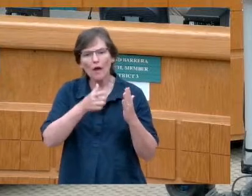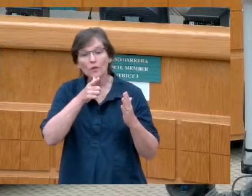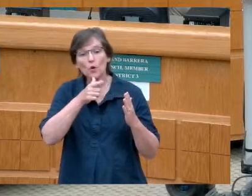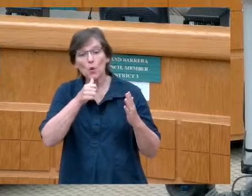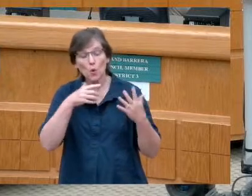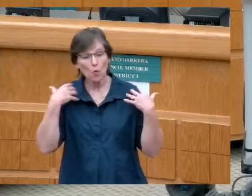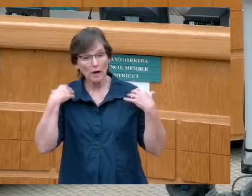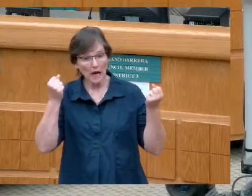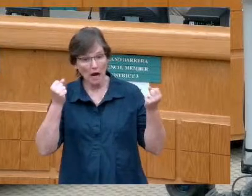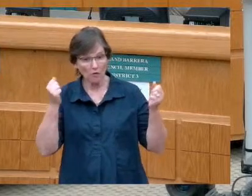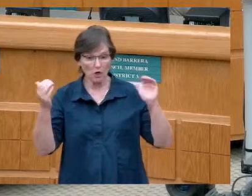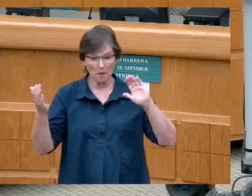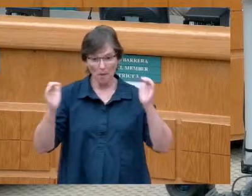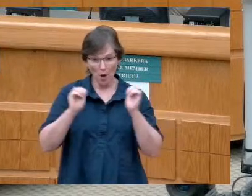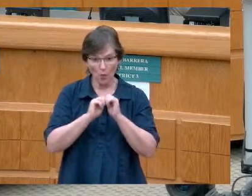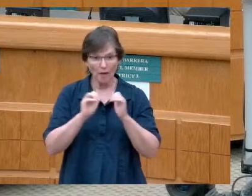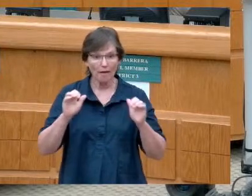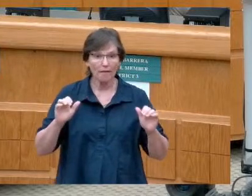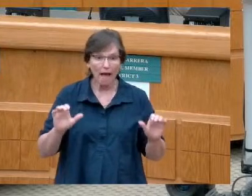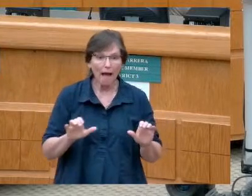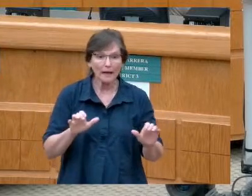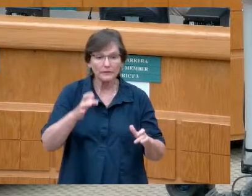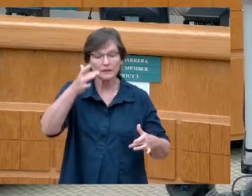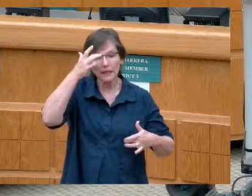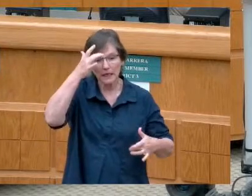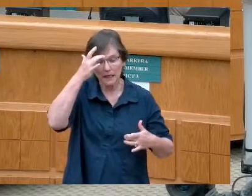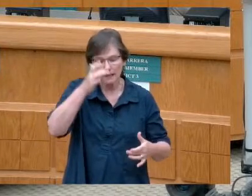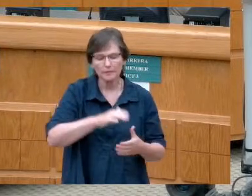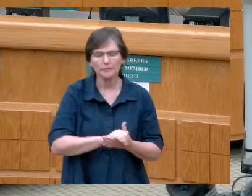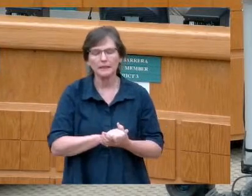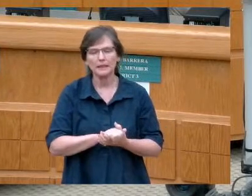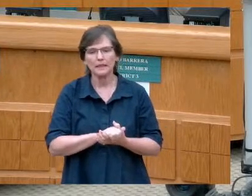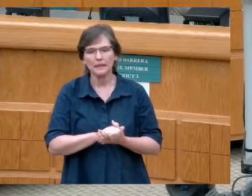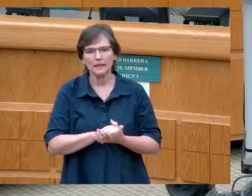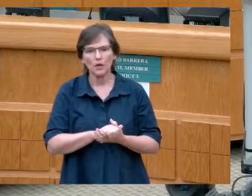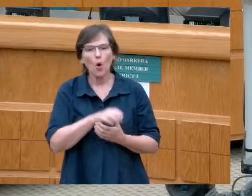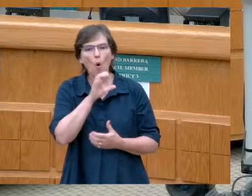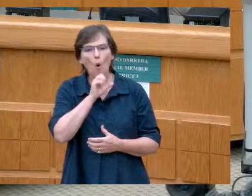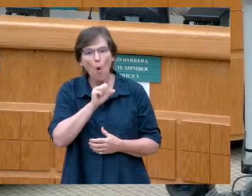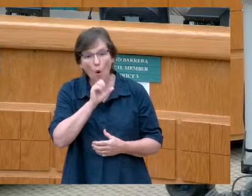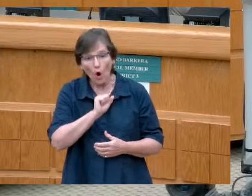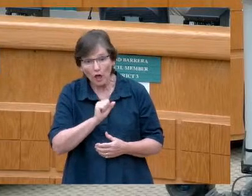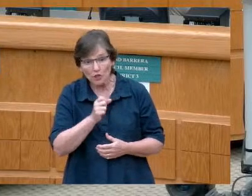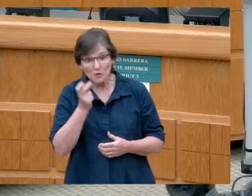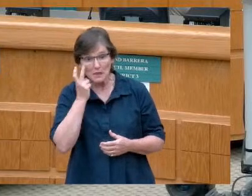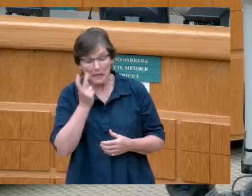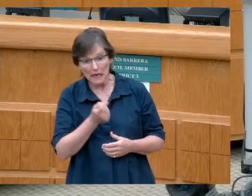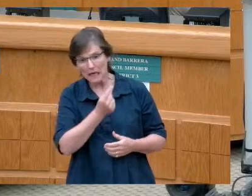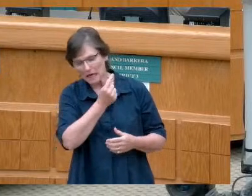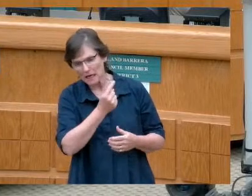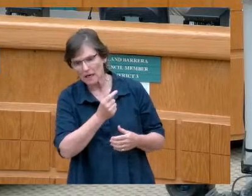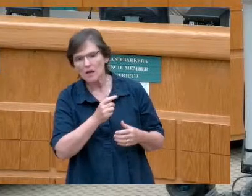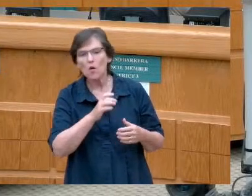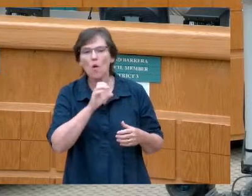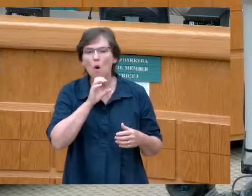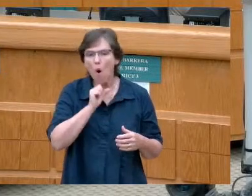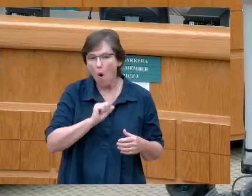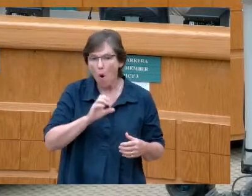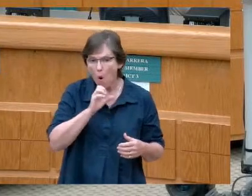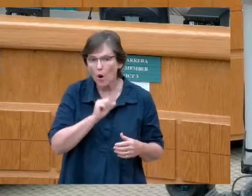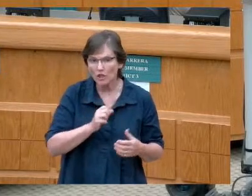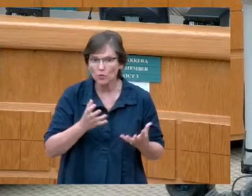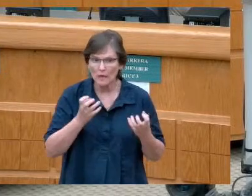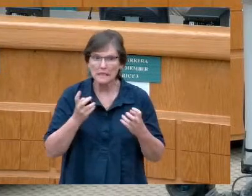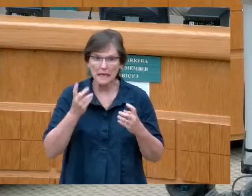active, so the orange slice here that you can see is what we want to see more of on this graph. And up